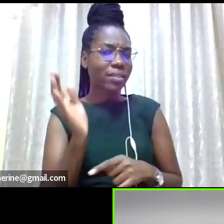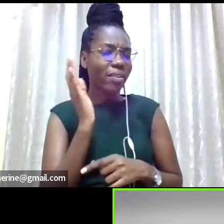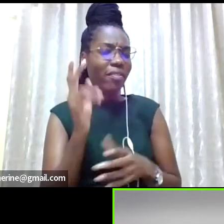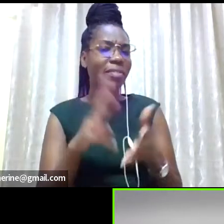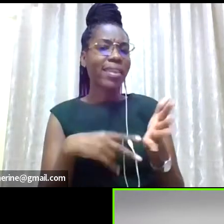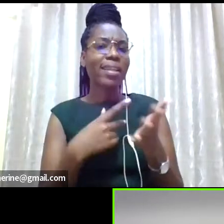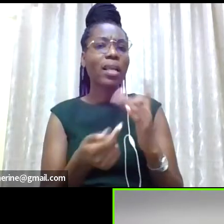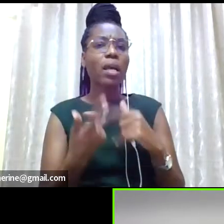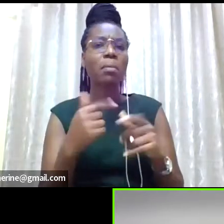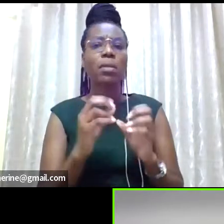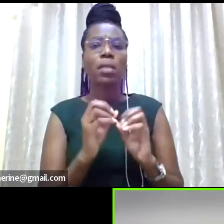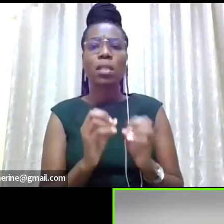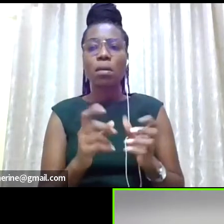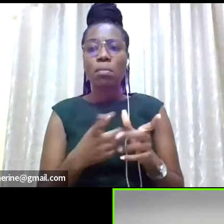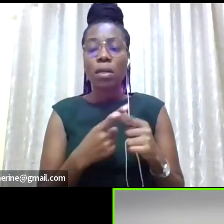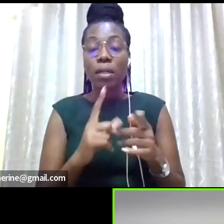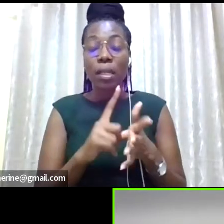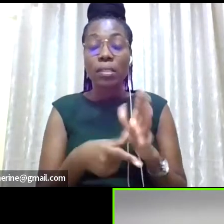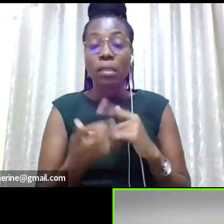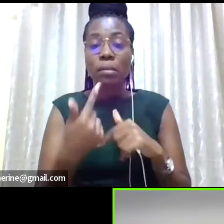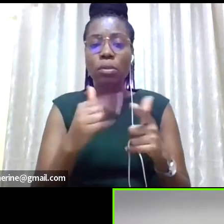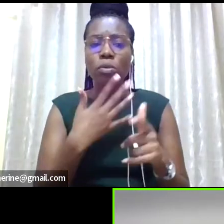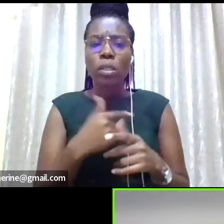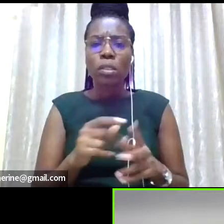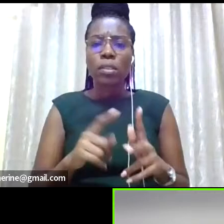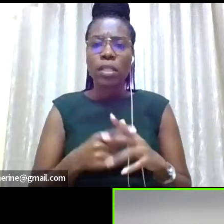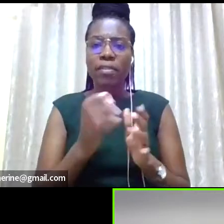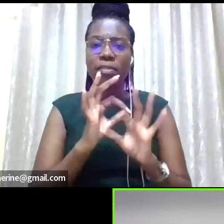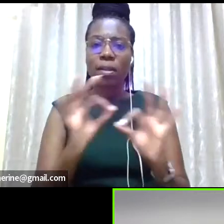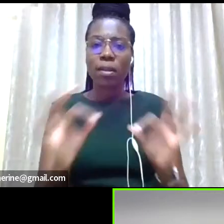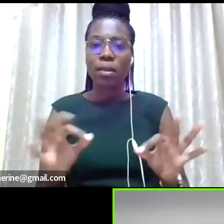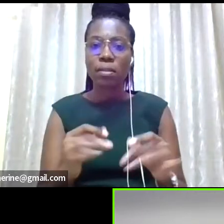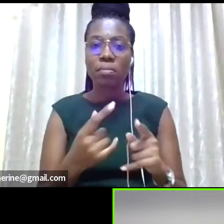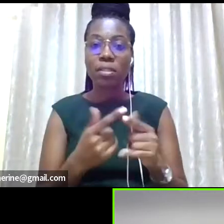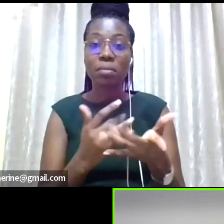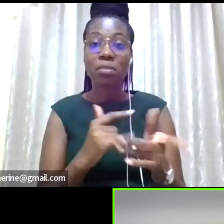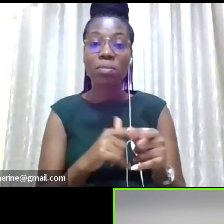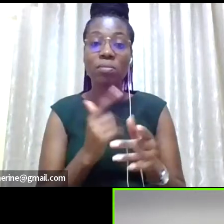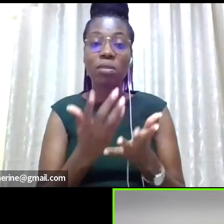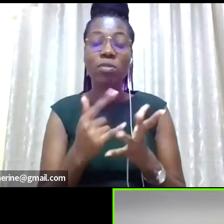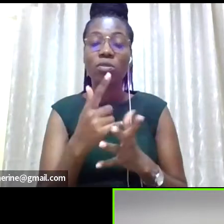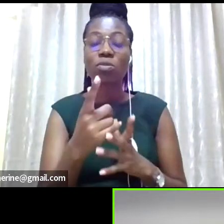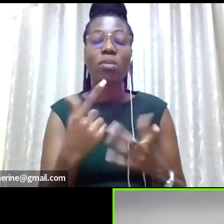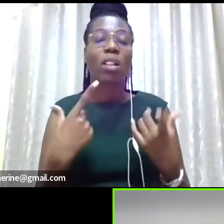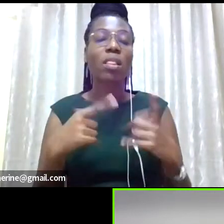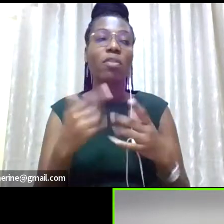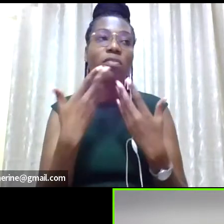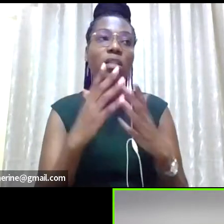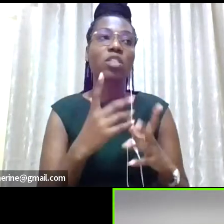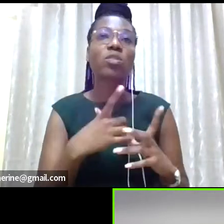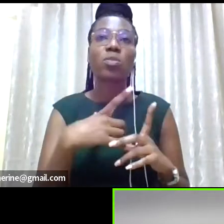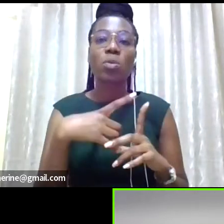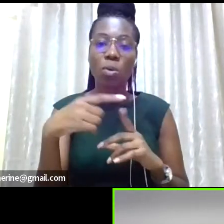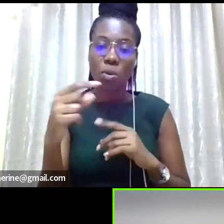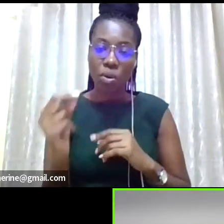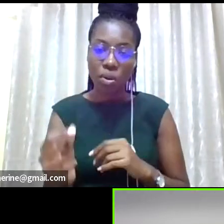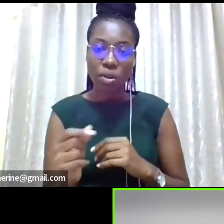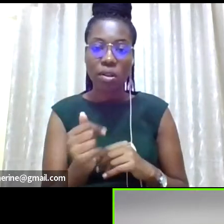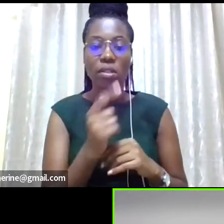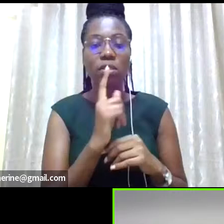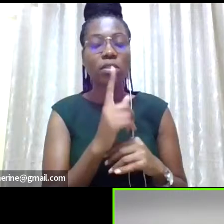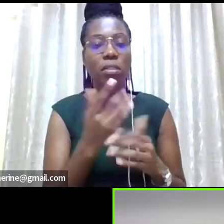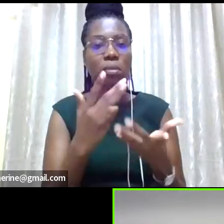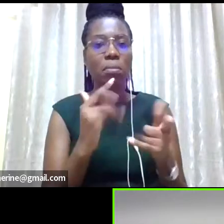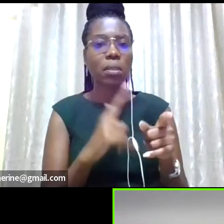start afresh, and you see at some point you had also decided to let them go. So some of these things are, I think, to avoid a lot of repetition in terms